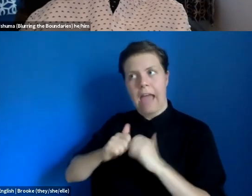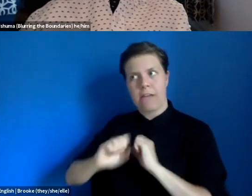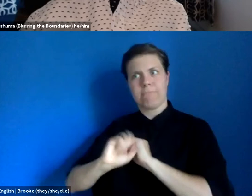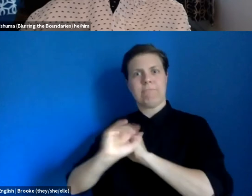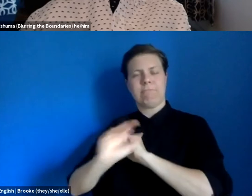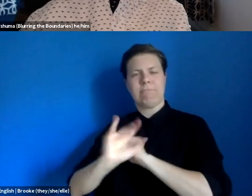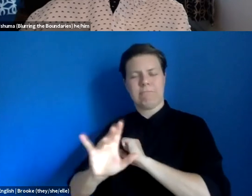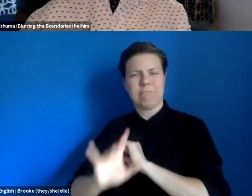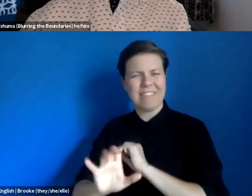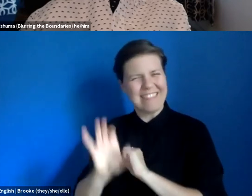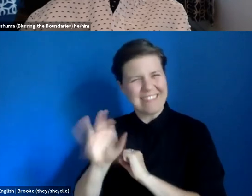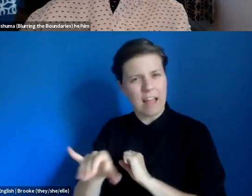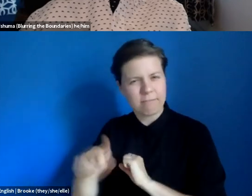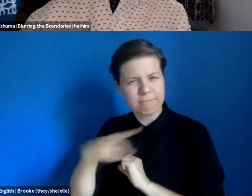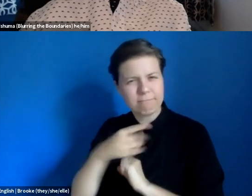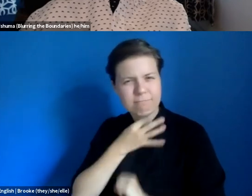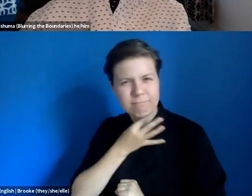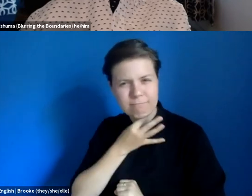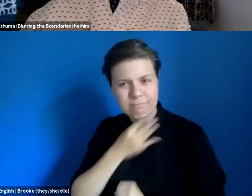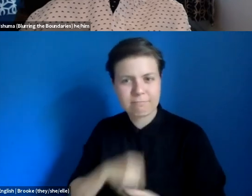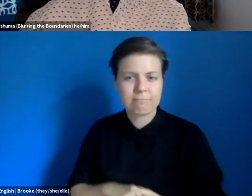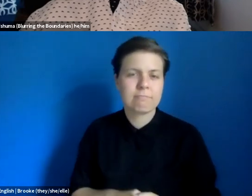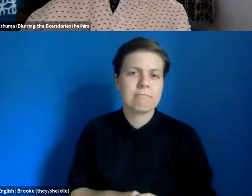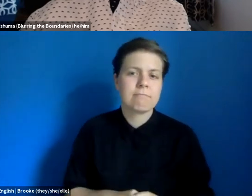As we're wrapping up, there's one aspect that I found